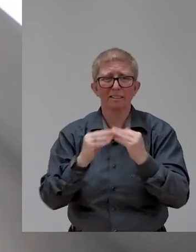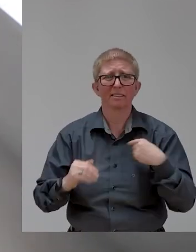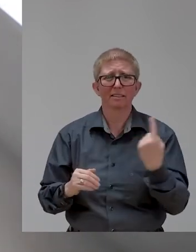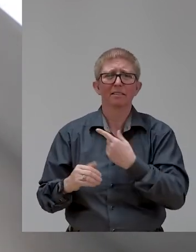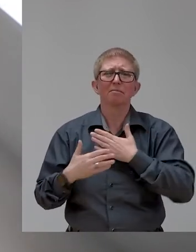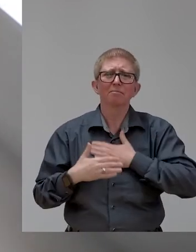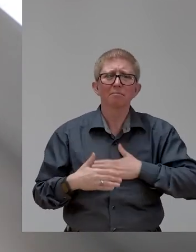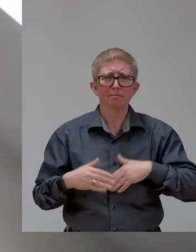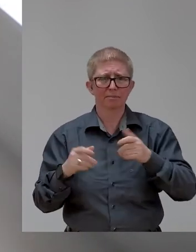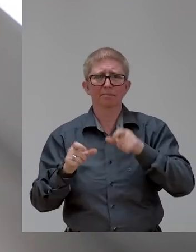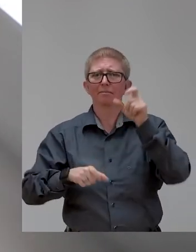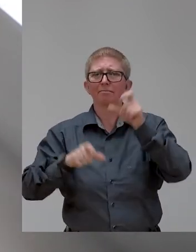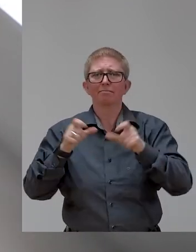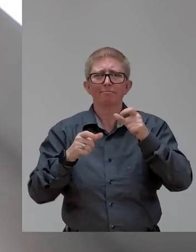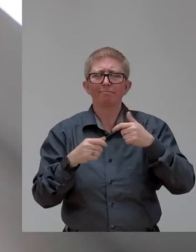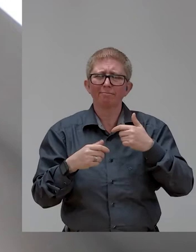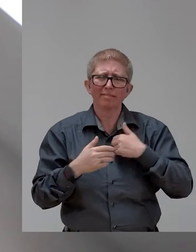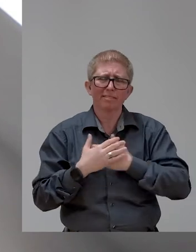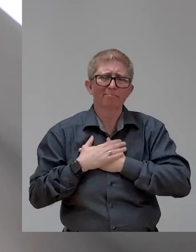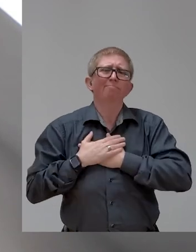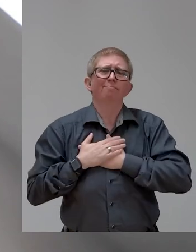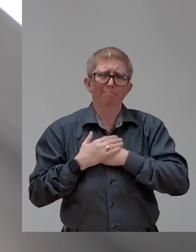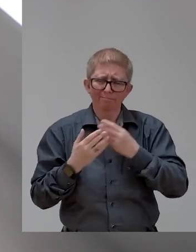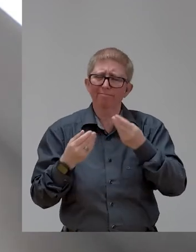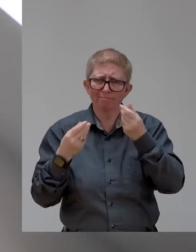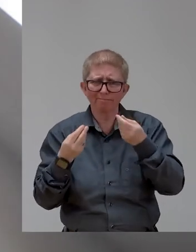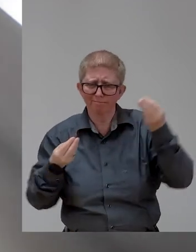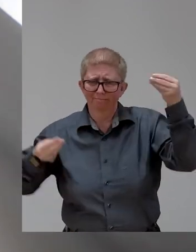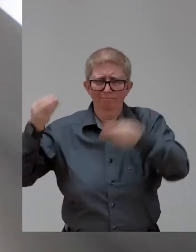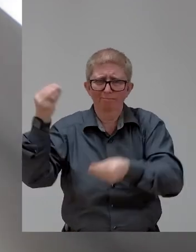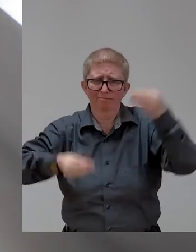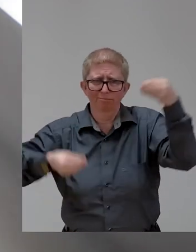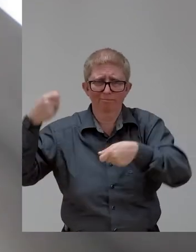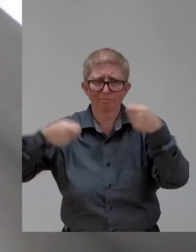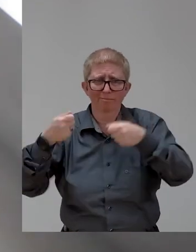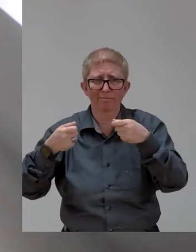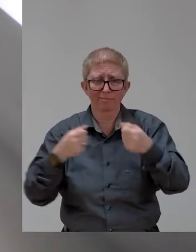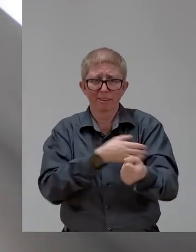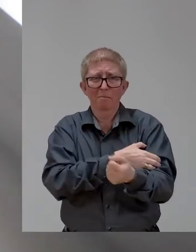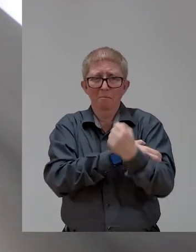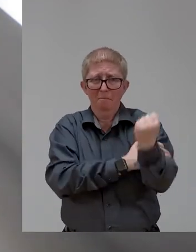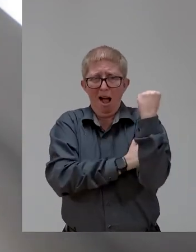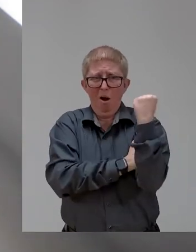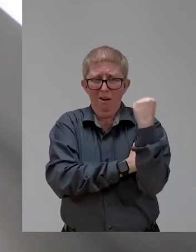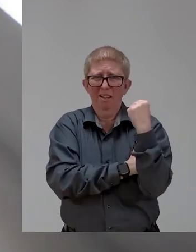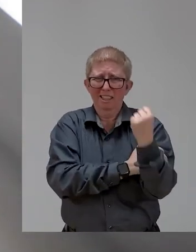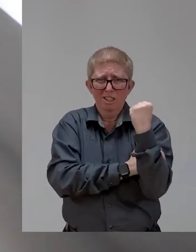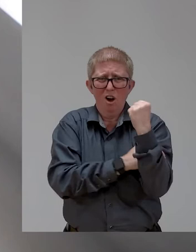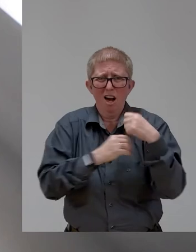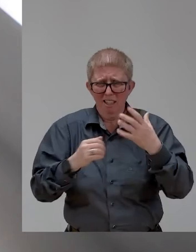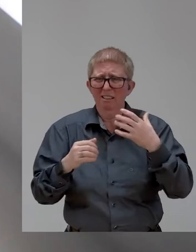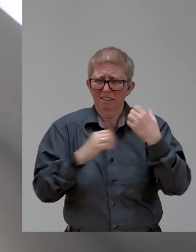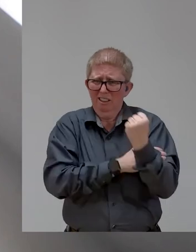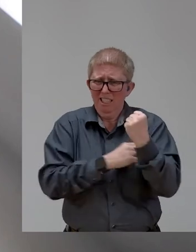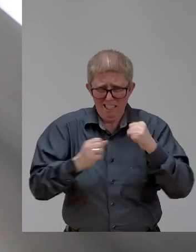its grant making, its convening and its knowledge power, can be a real catalyst for change. And it is placed in a